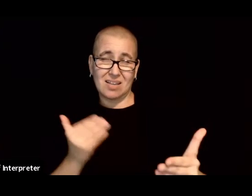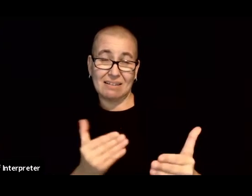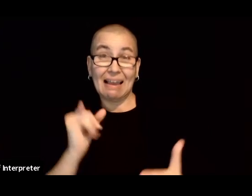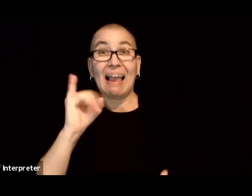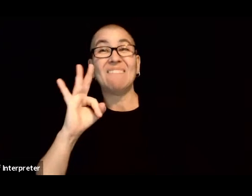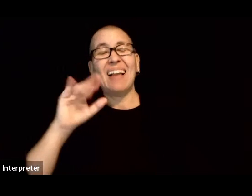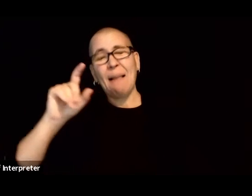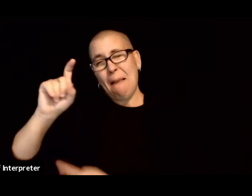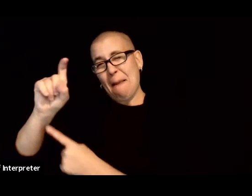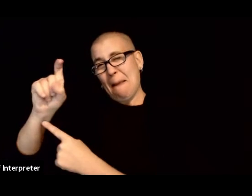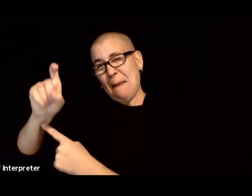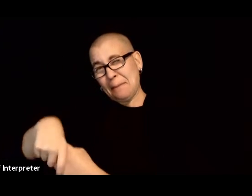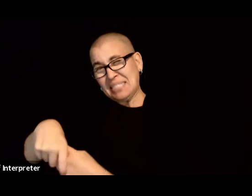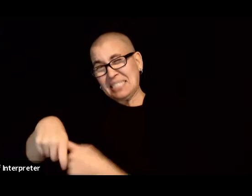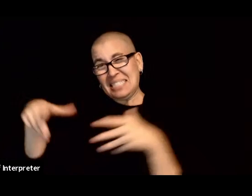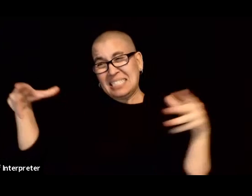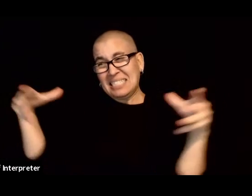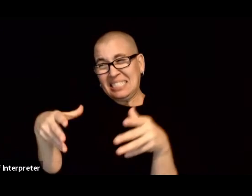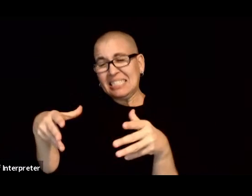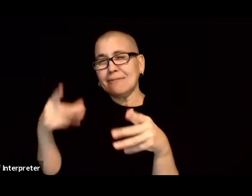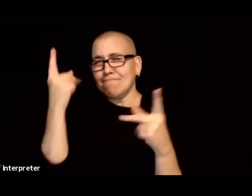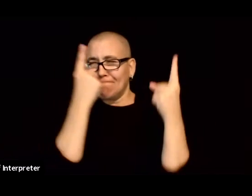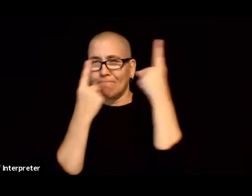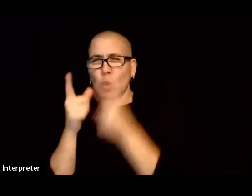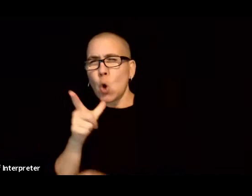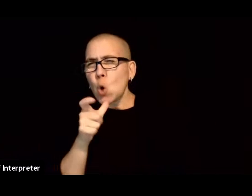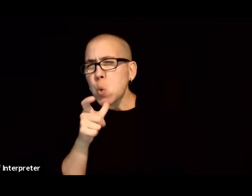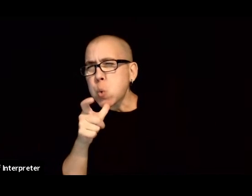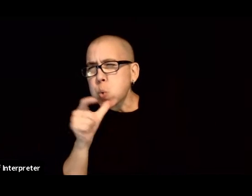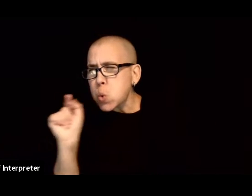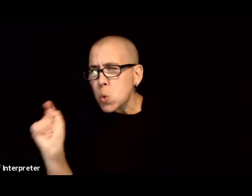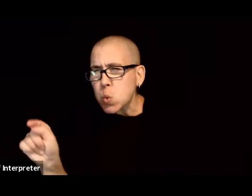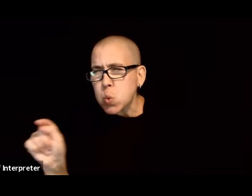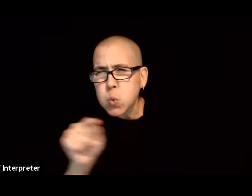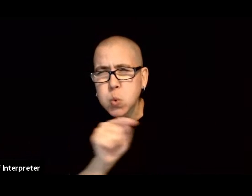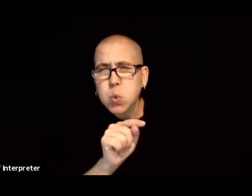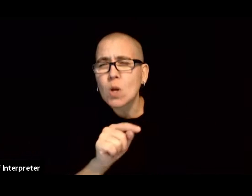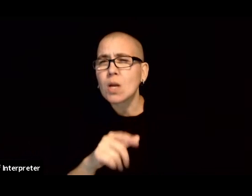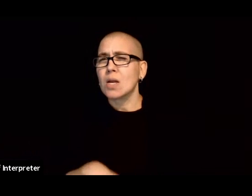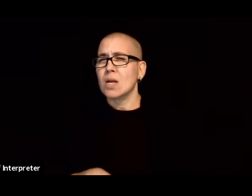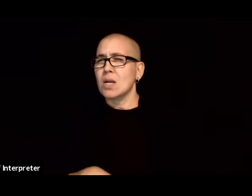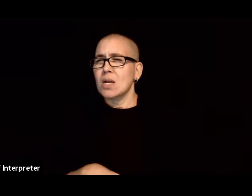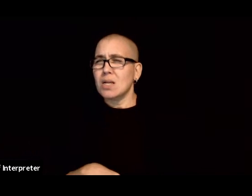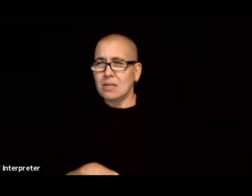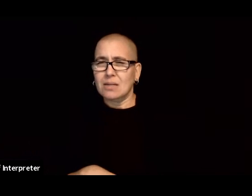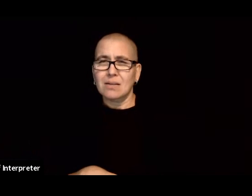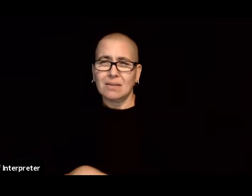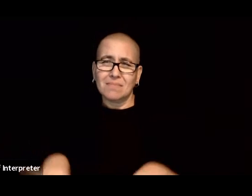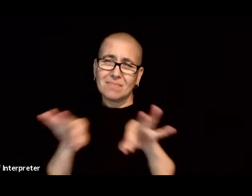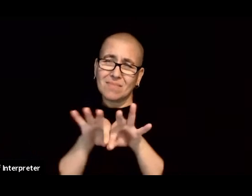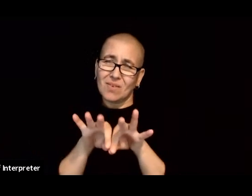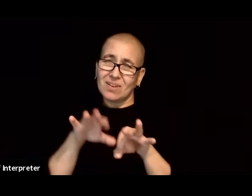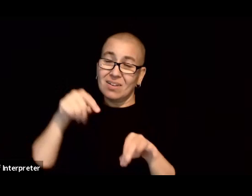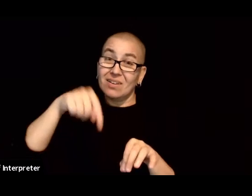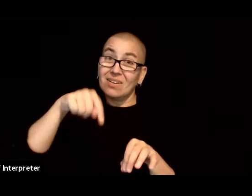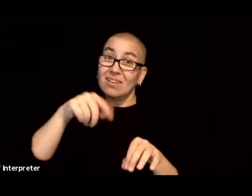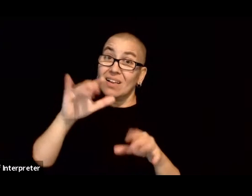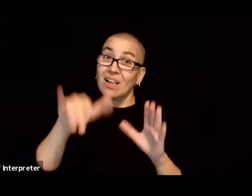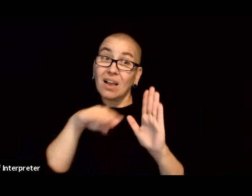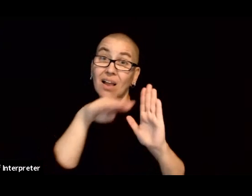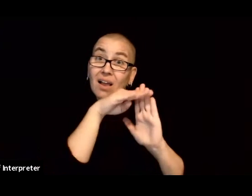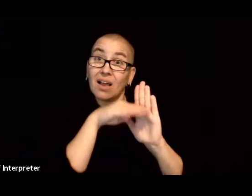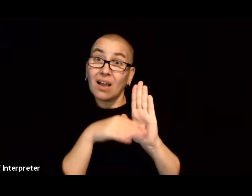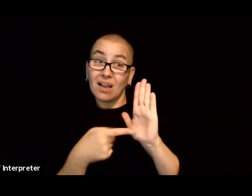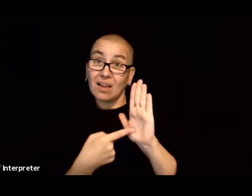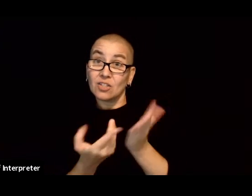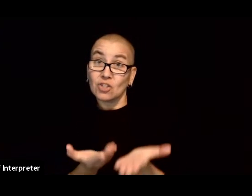think the really important thing is that this guidance does not mean that doing this is safe or that